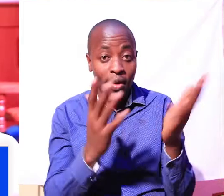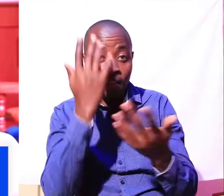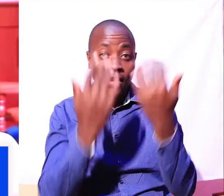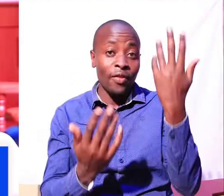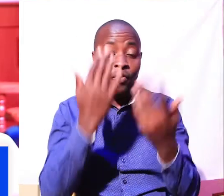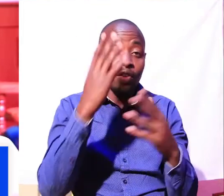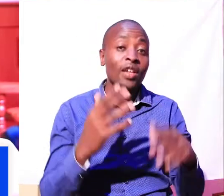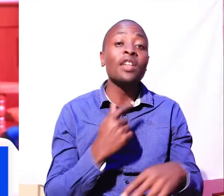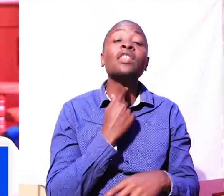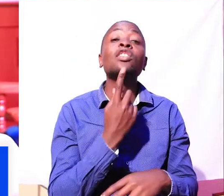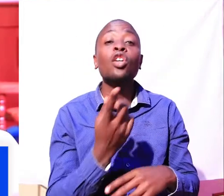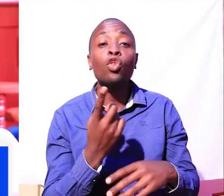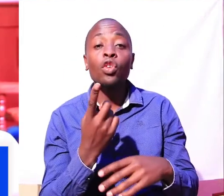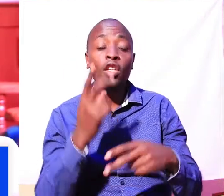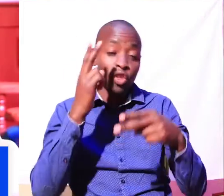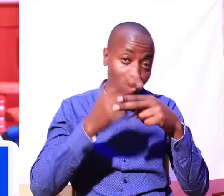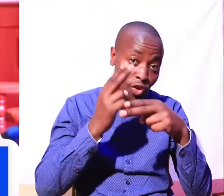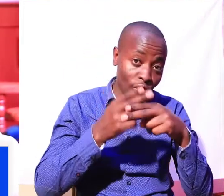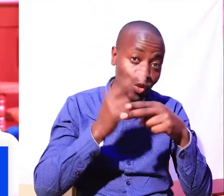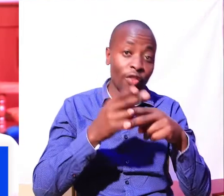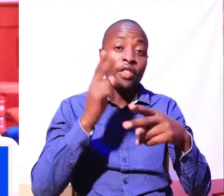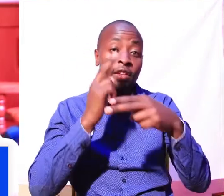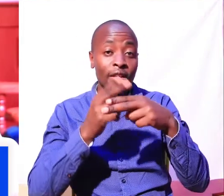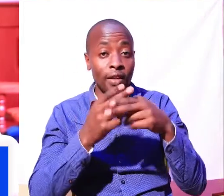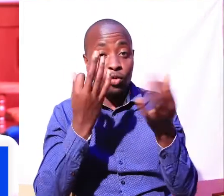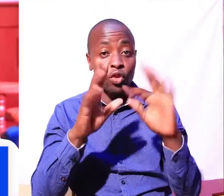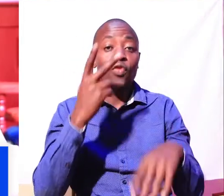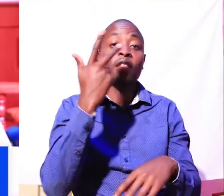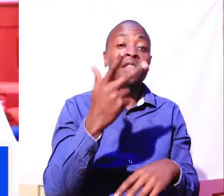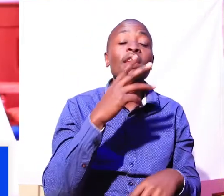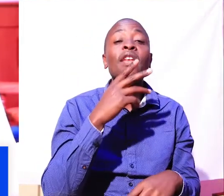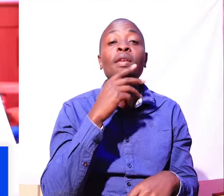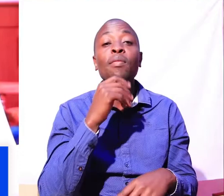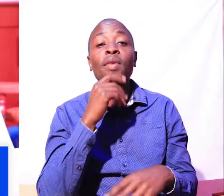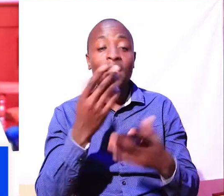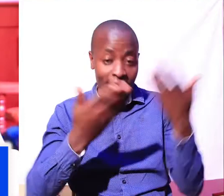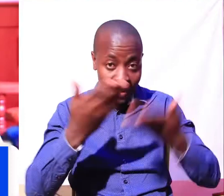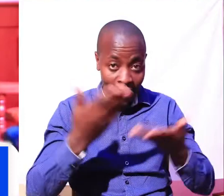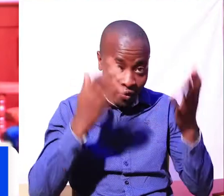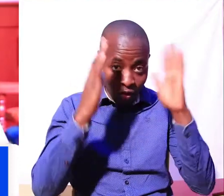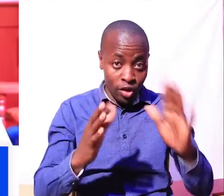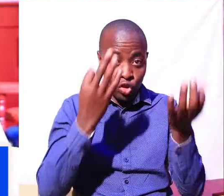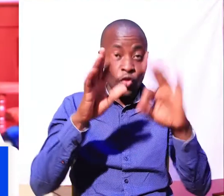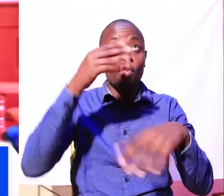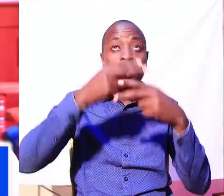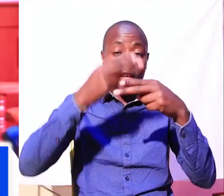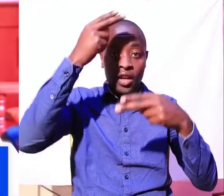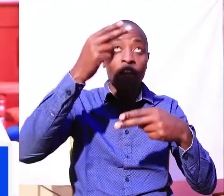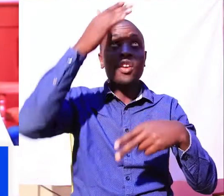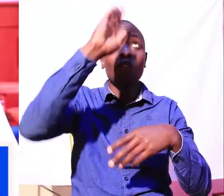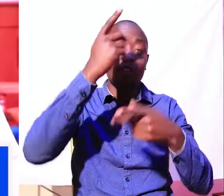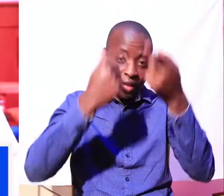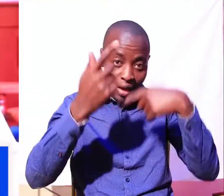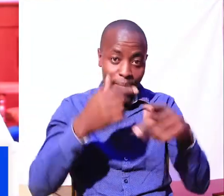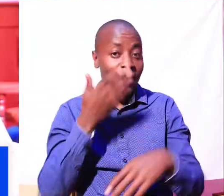and shouted, "Shadrach, Meshach, Abednego, servants of the Most High God, come out, come